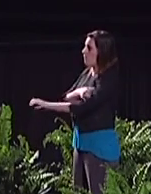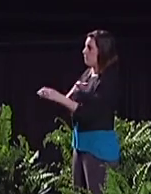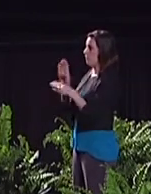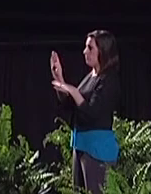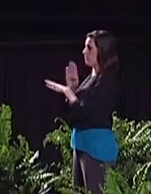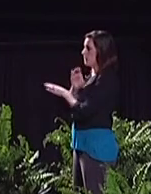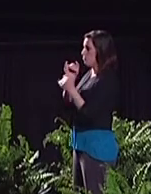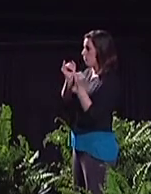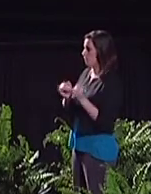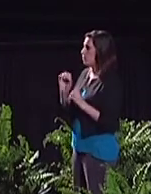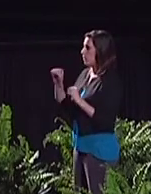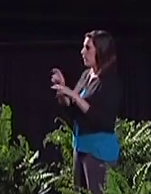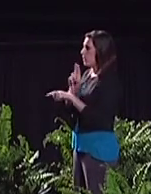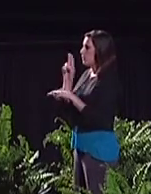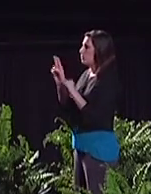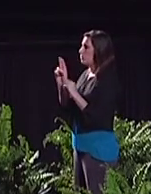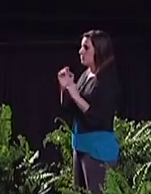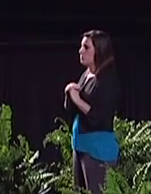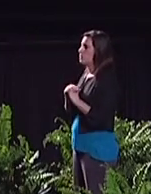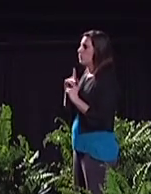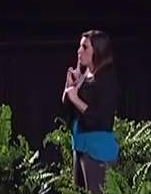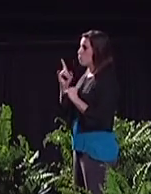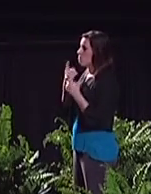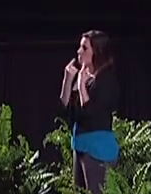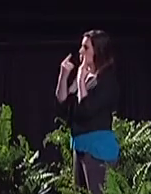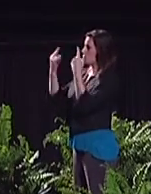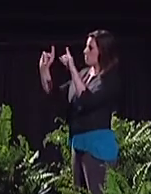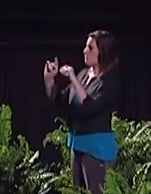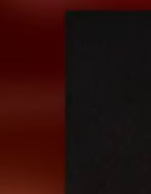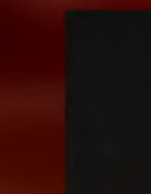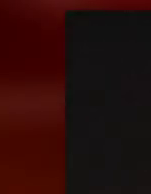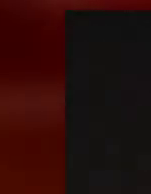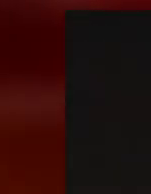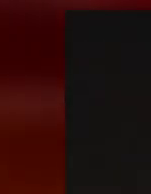individual, you can use it to really achieve success.